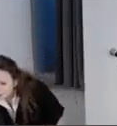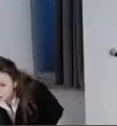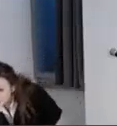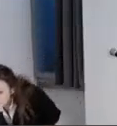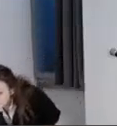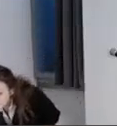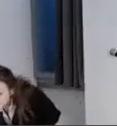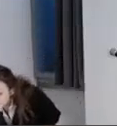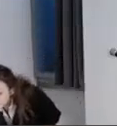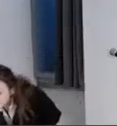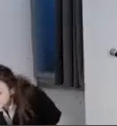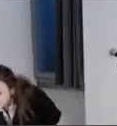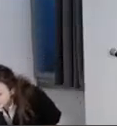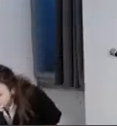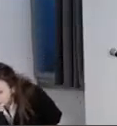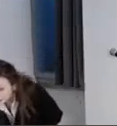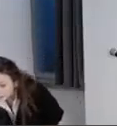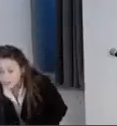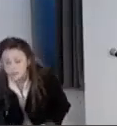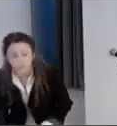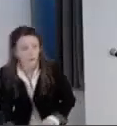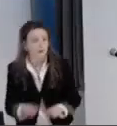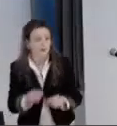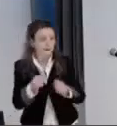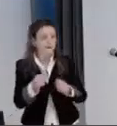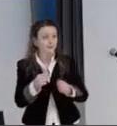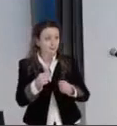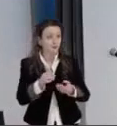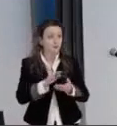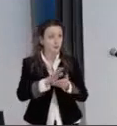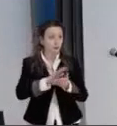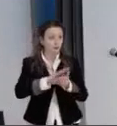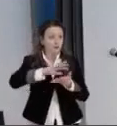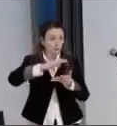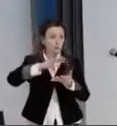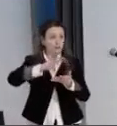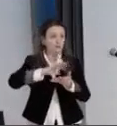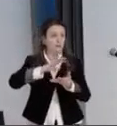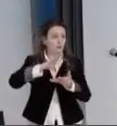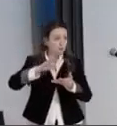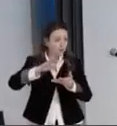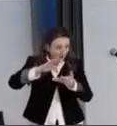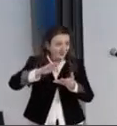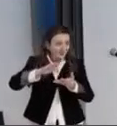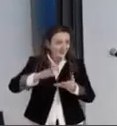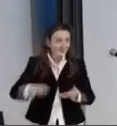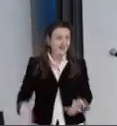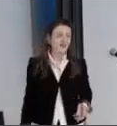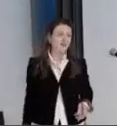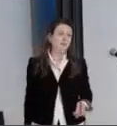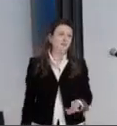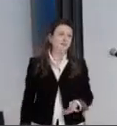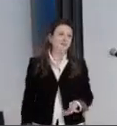my hometown, say that they look like they have been at least partly cleaned, because otherwise they would be even crustier.